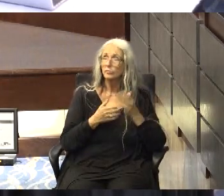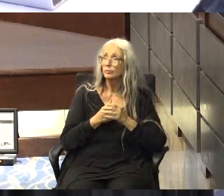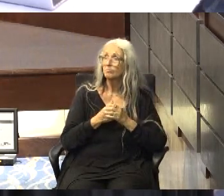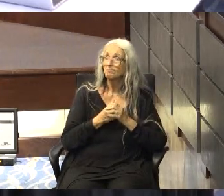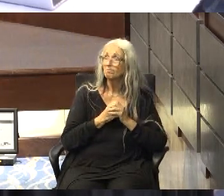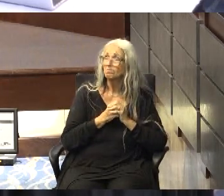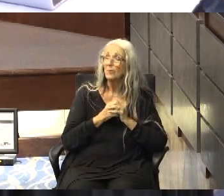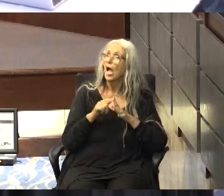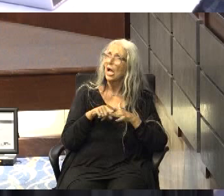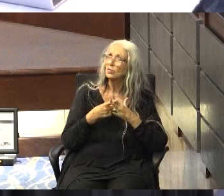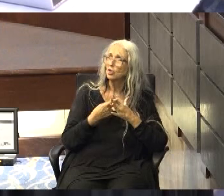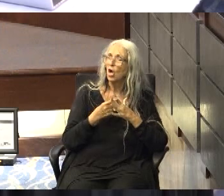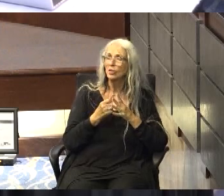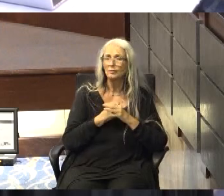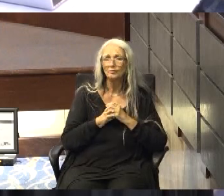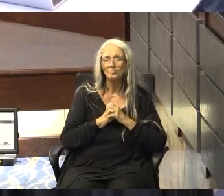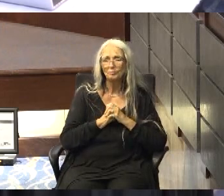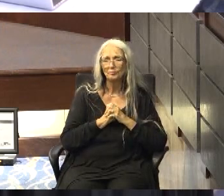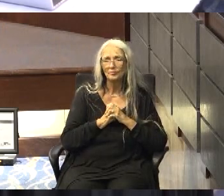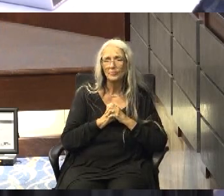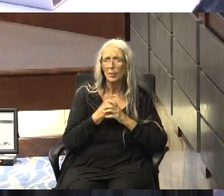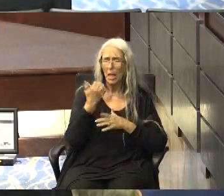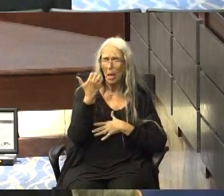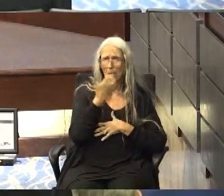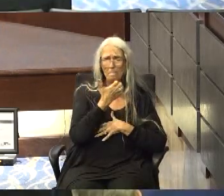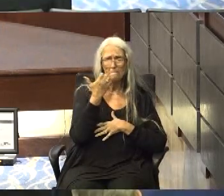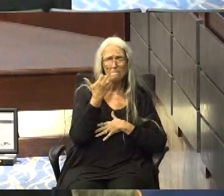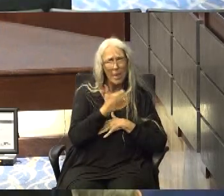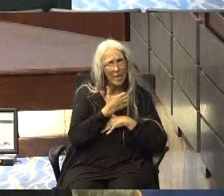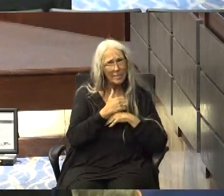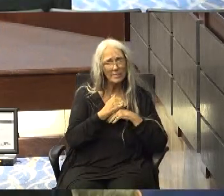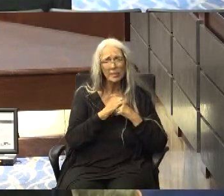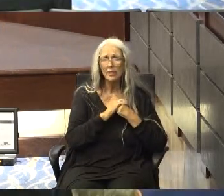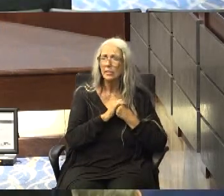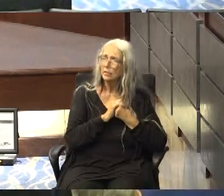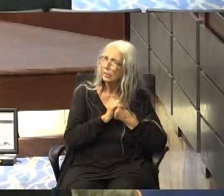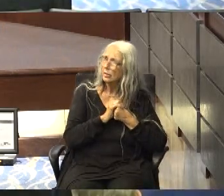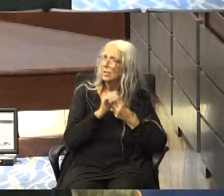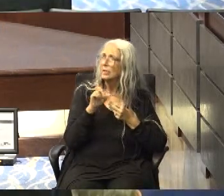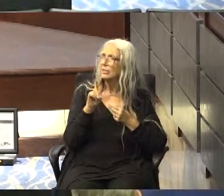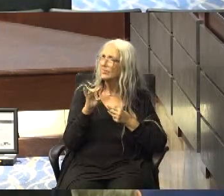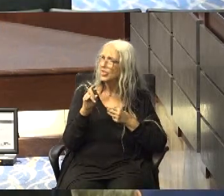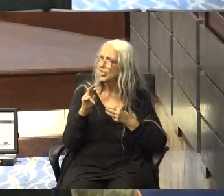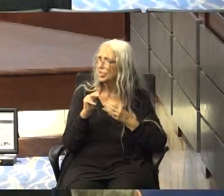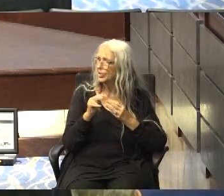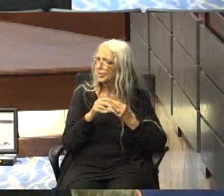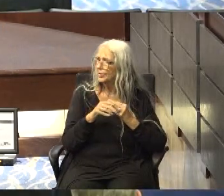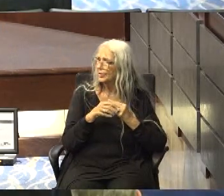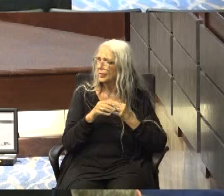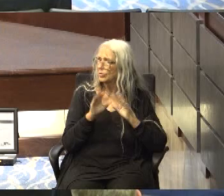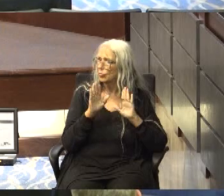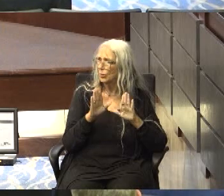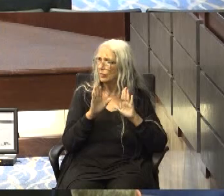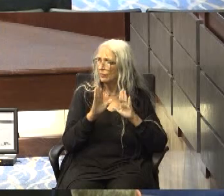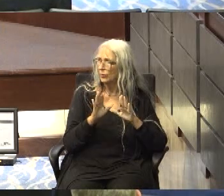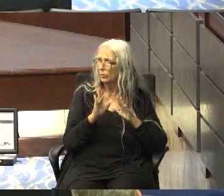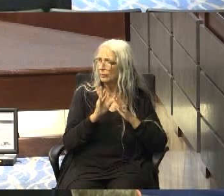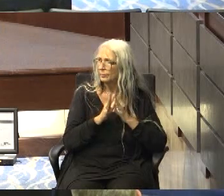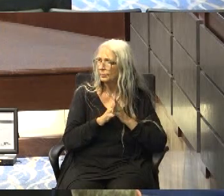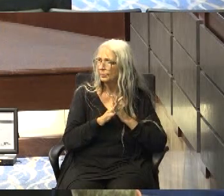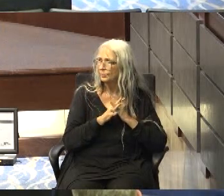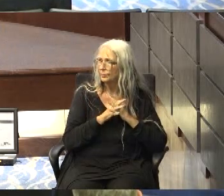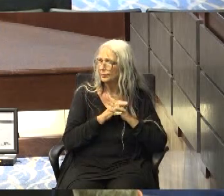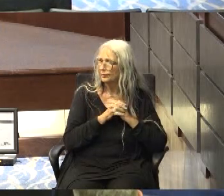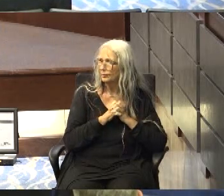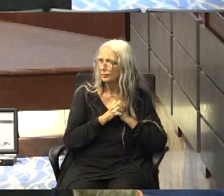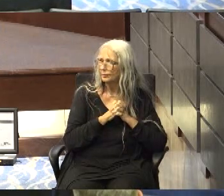I'll start out here. This is amazing. I mean, it's just, the vision is fantastic. And